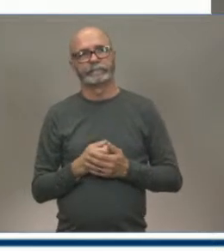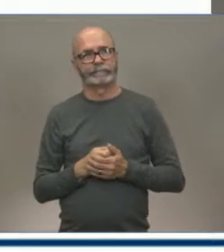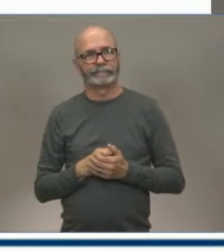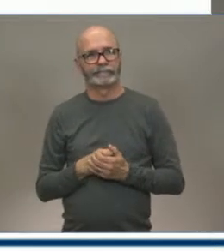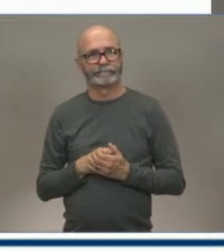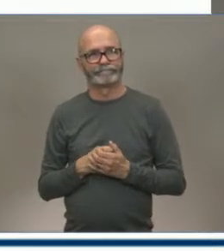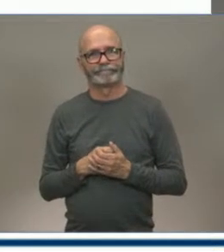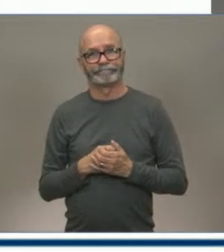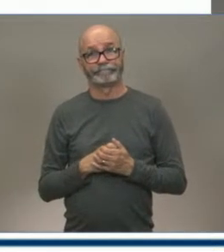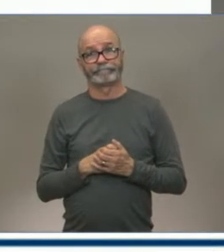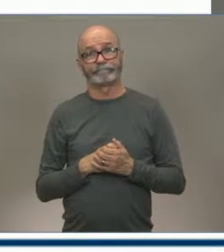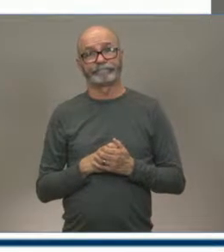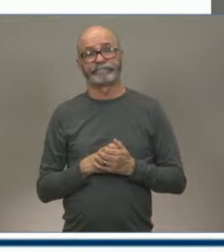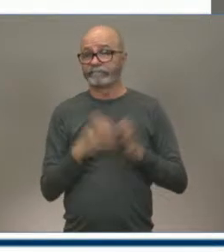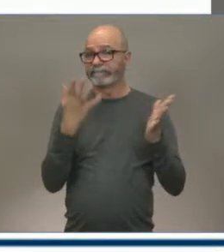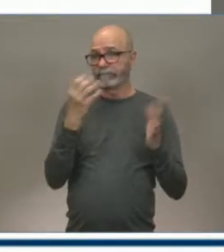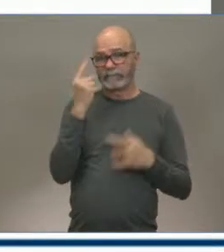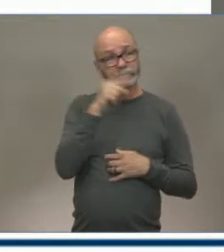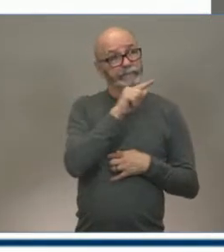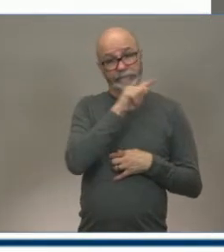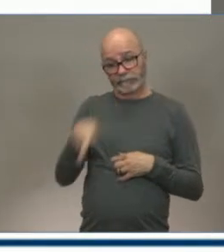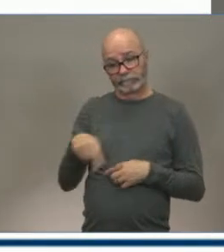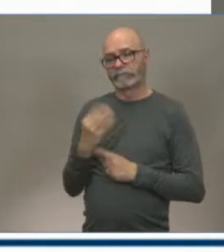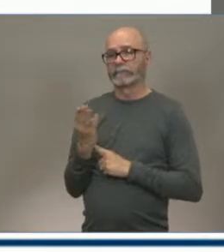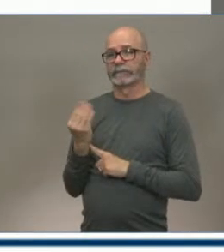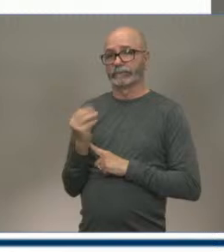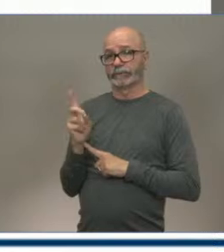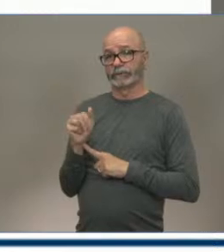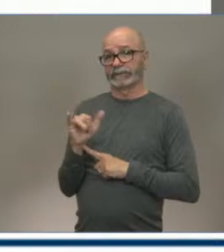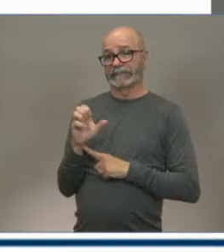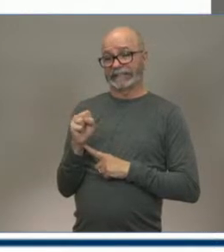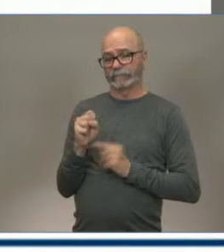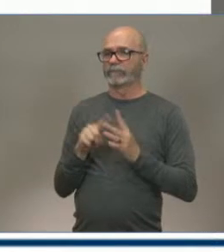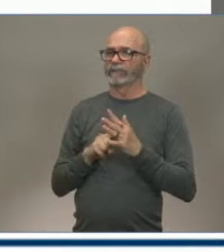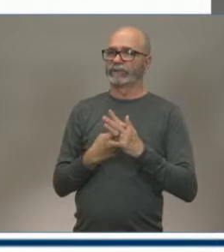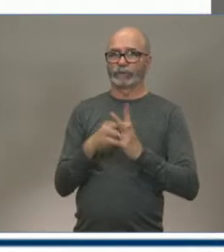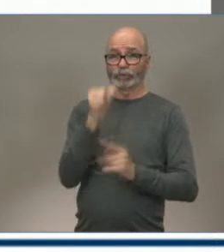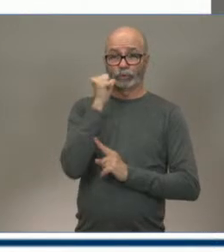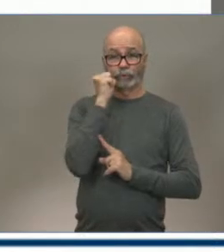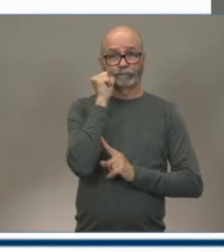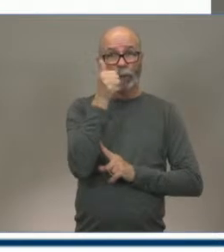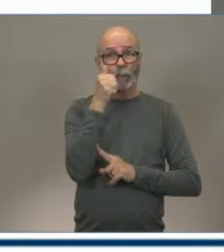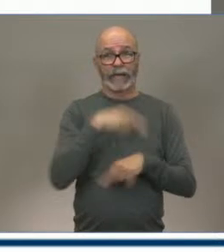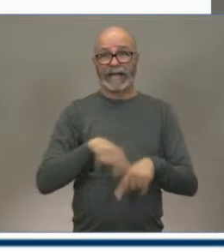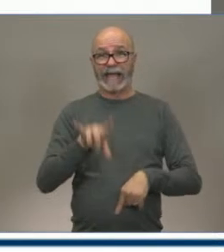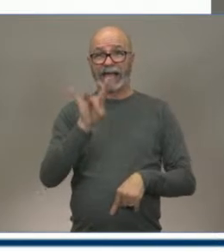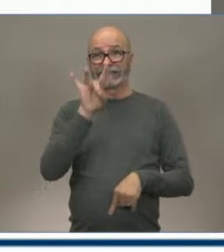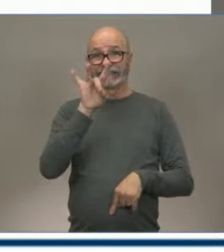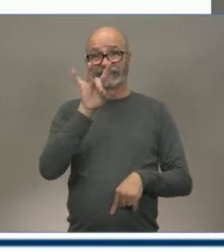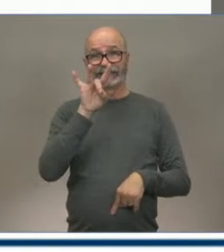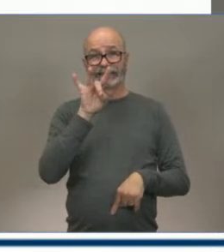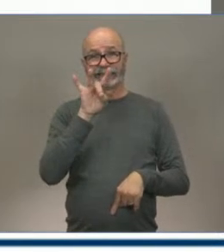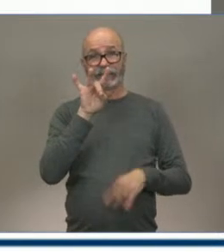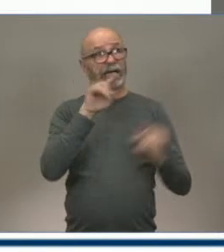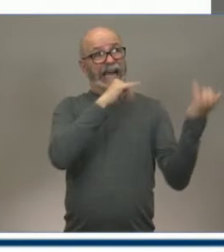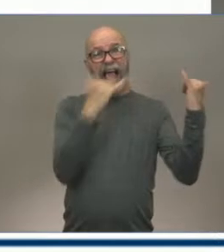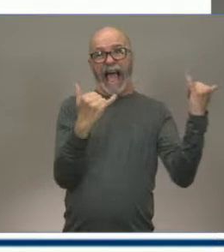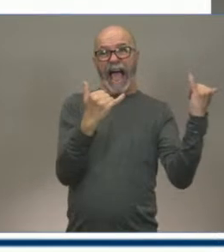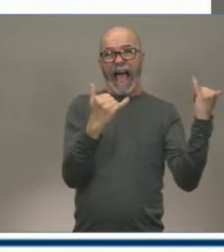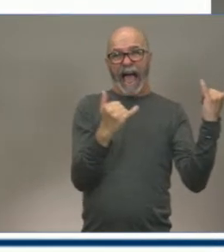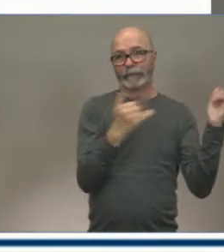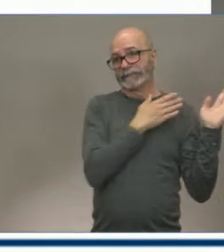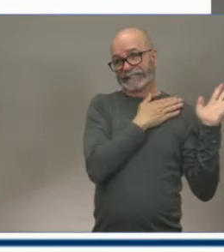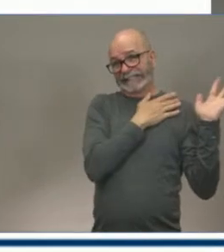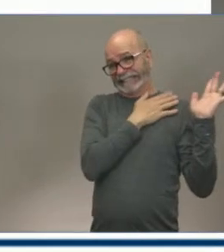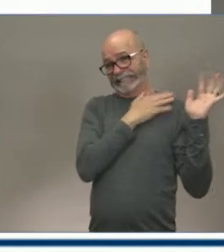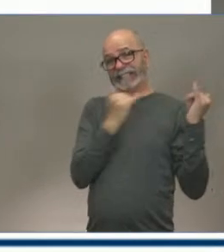place, 8 o'clock tomorrow morning, if you happen to get back earlier, then we're saying to people who